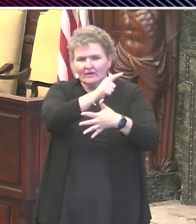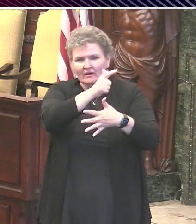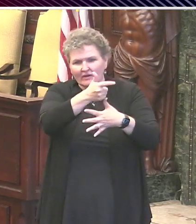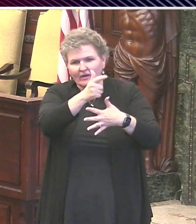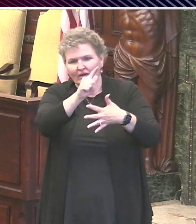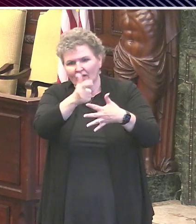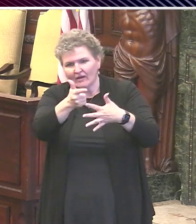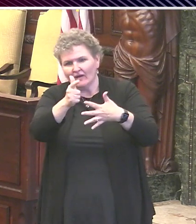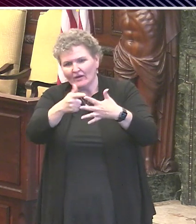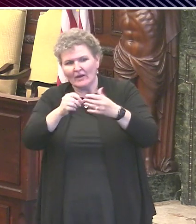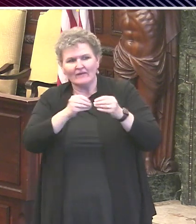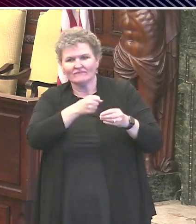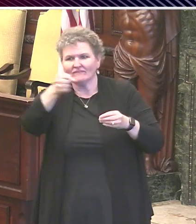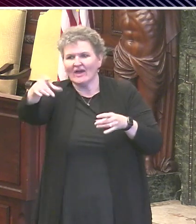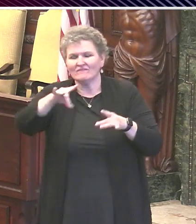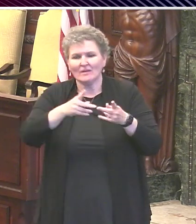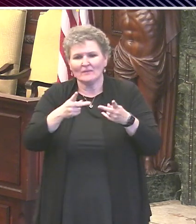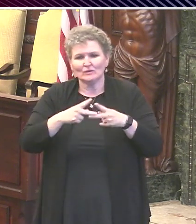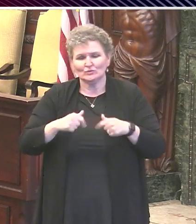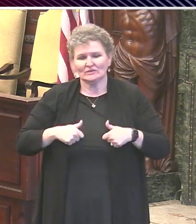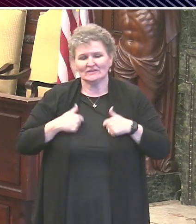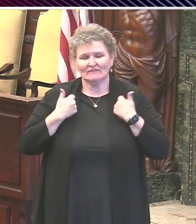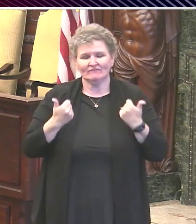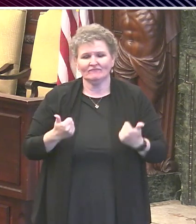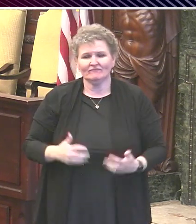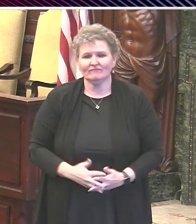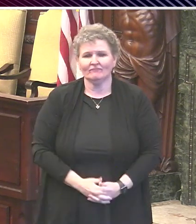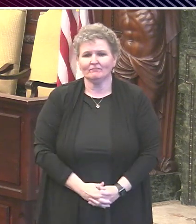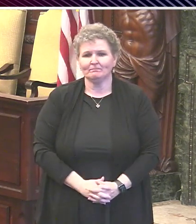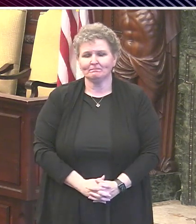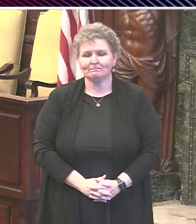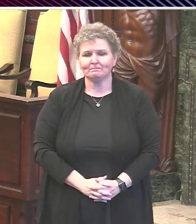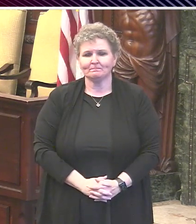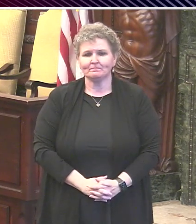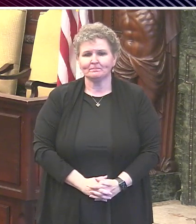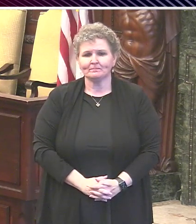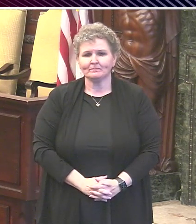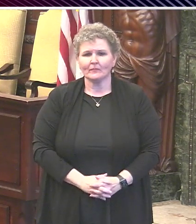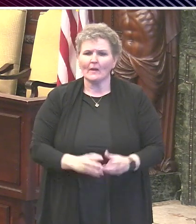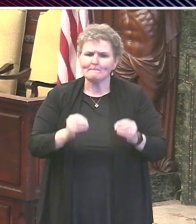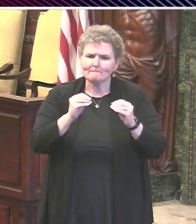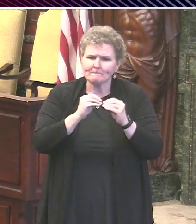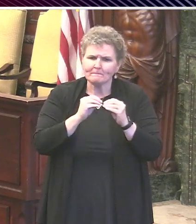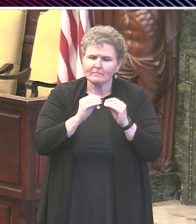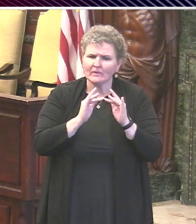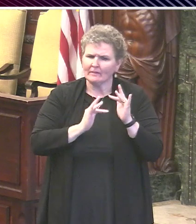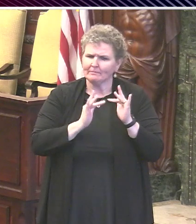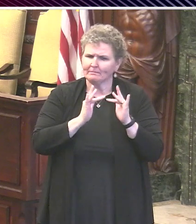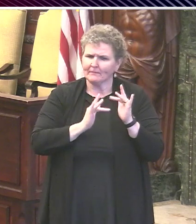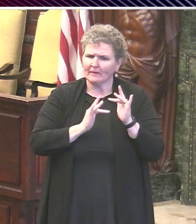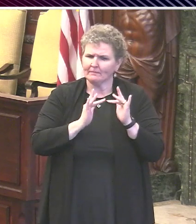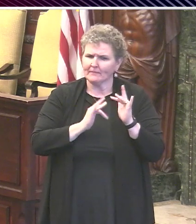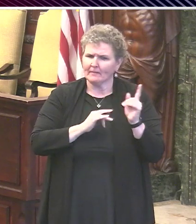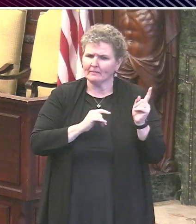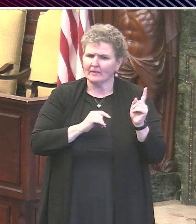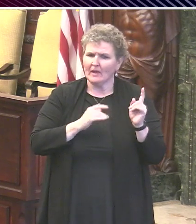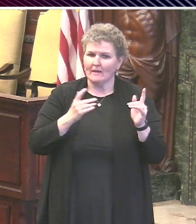jump 100 people. We're able to place people at a hotel. The COVID,